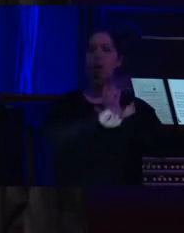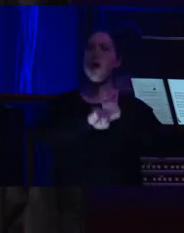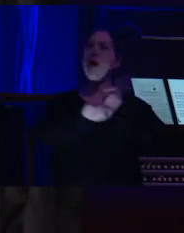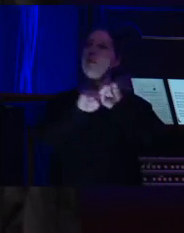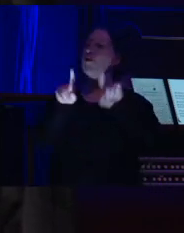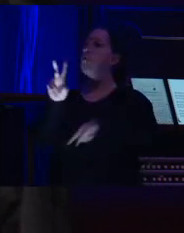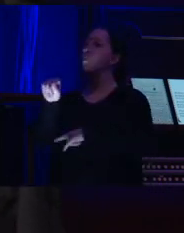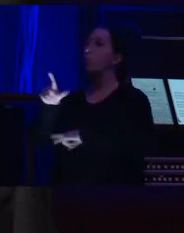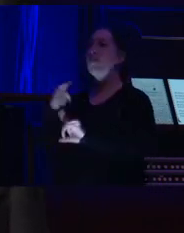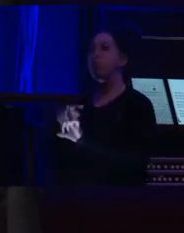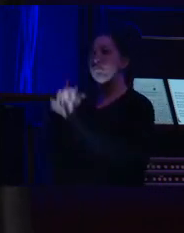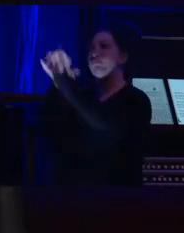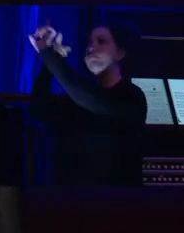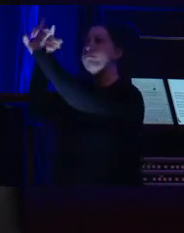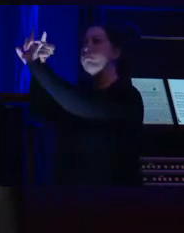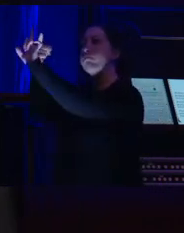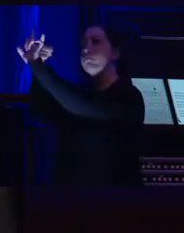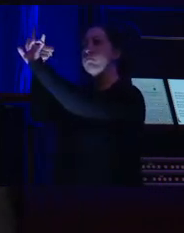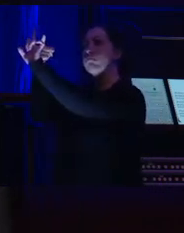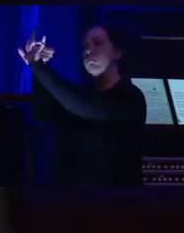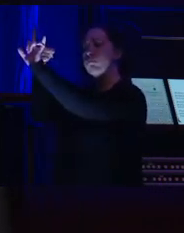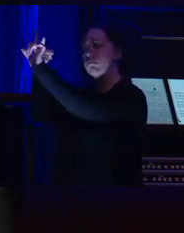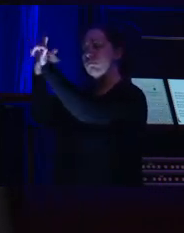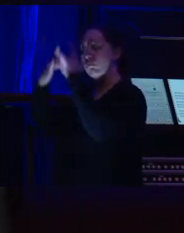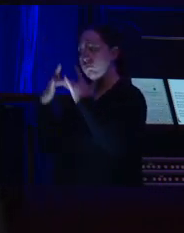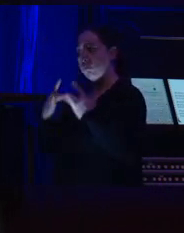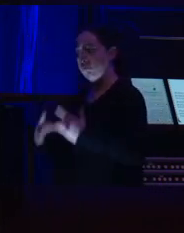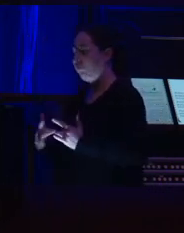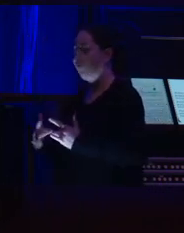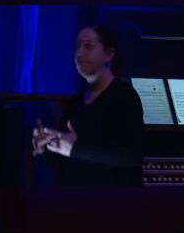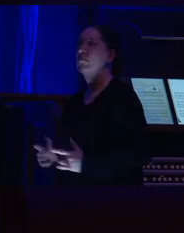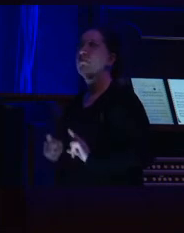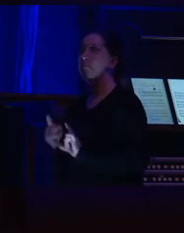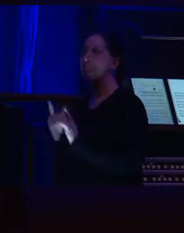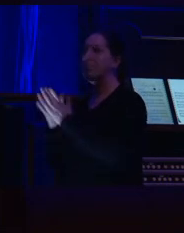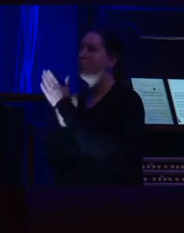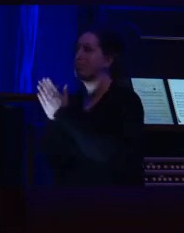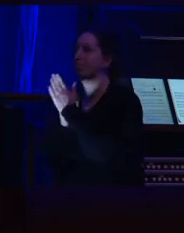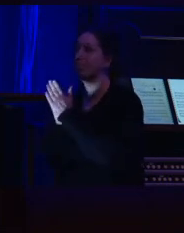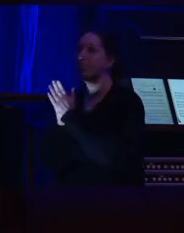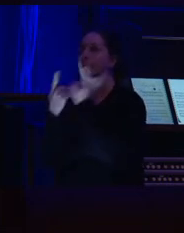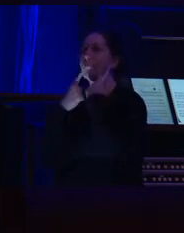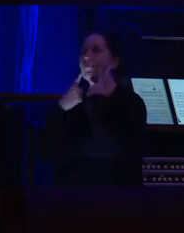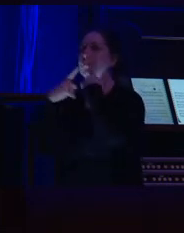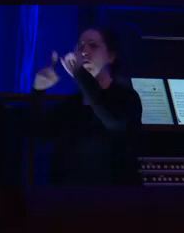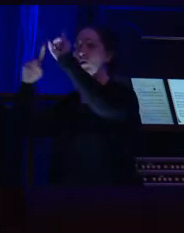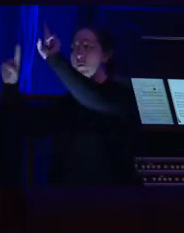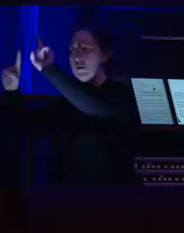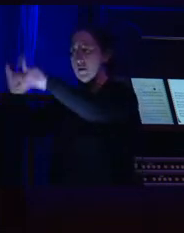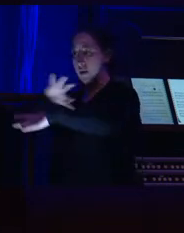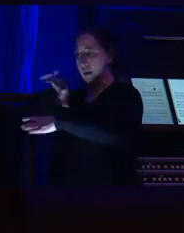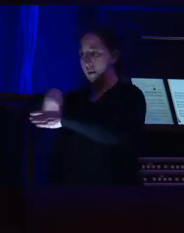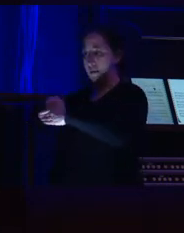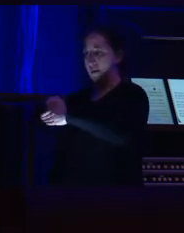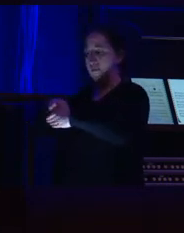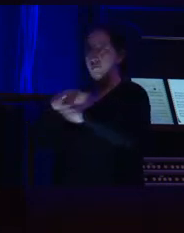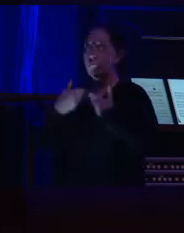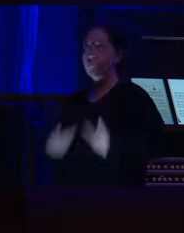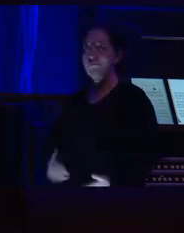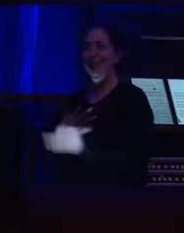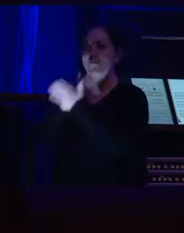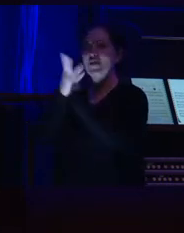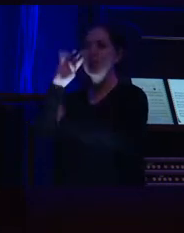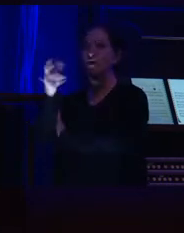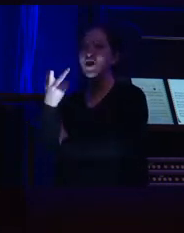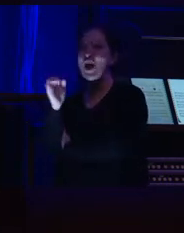sincerity and despair with determination. That embodies who we are as